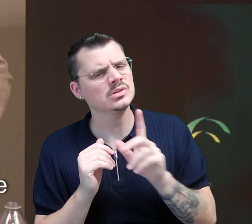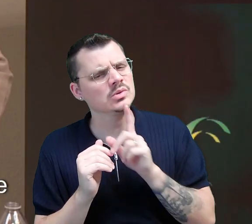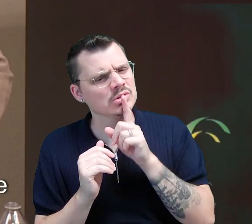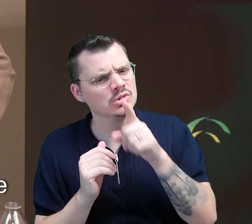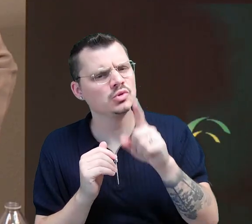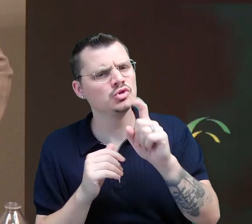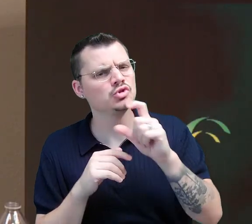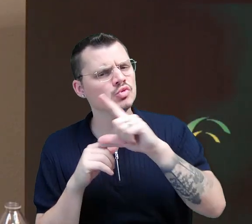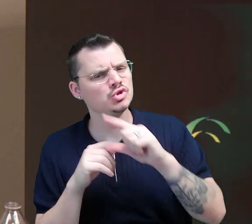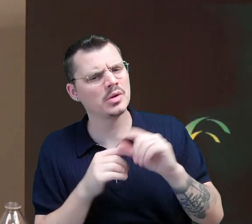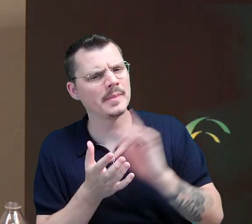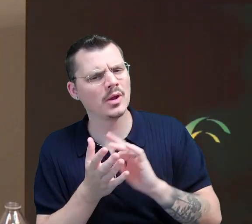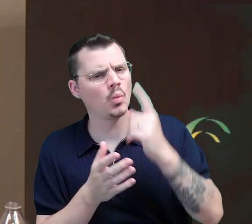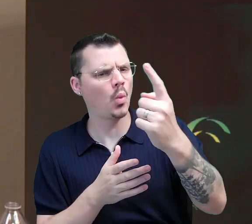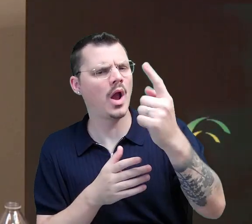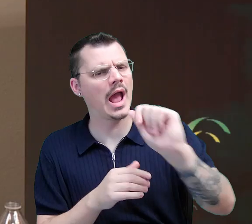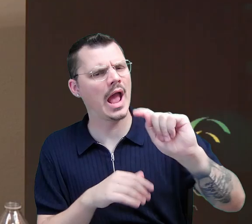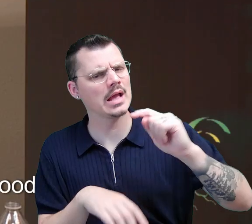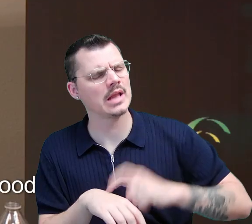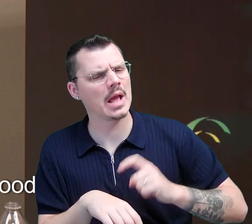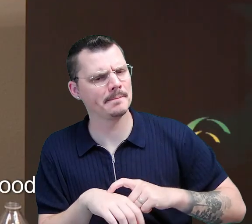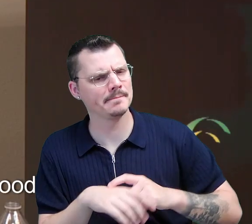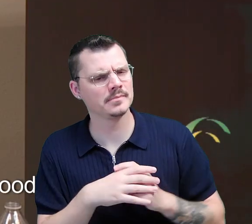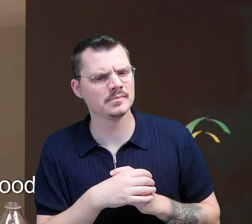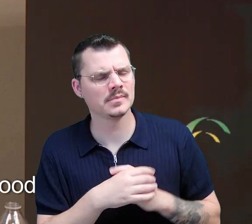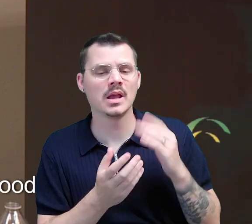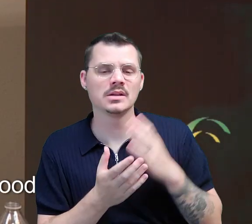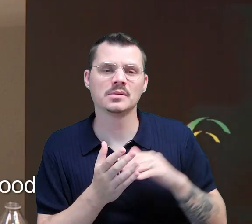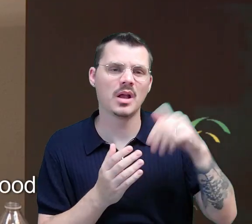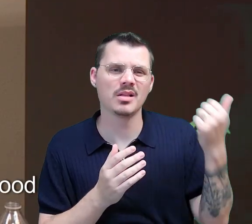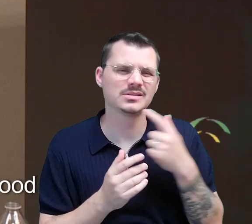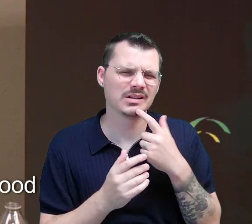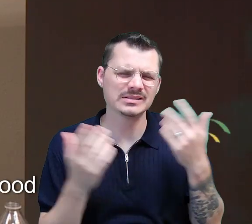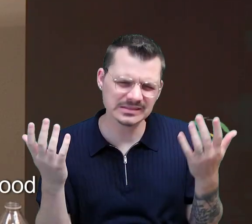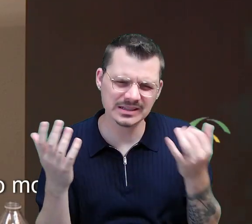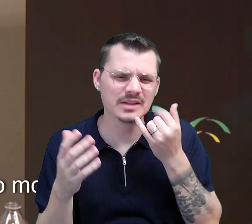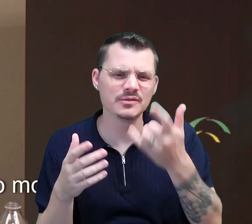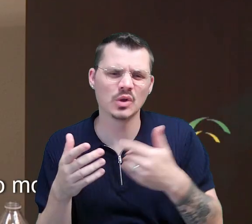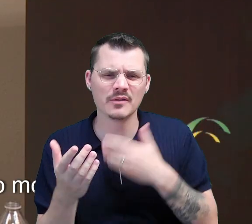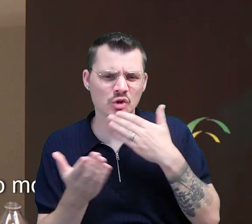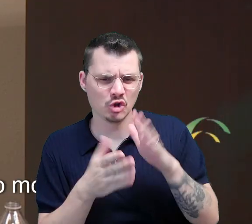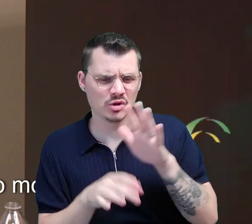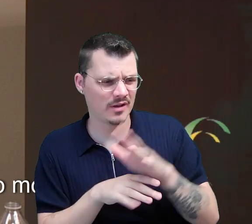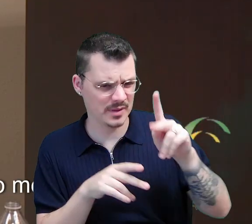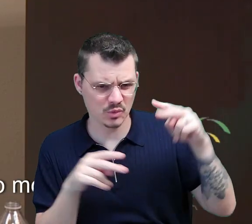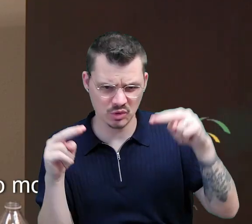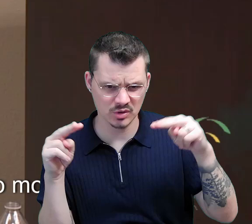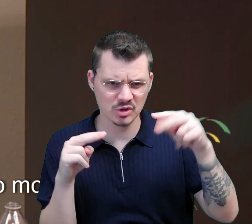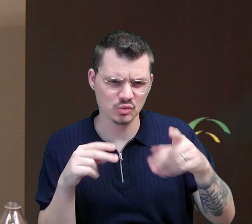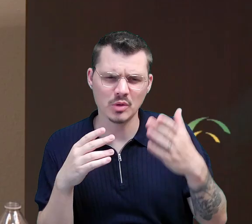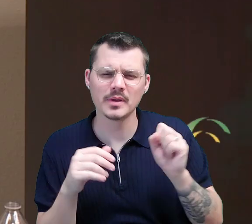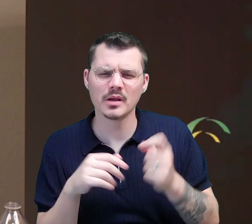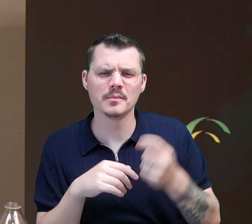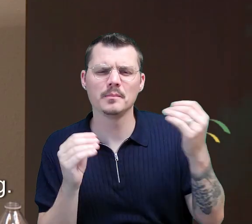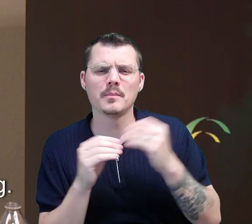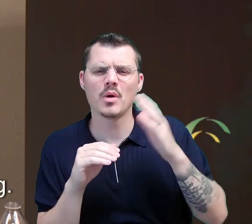really reduce medicines one at a time. And others say, yeah, if you've got good enough observers, you can probably do more than